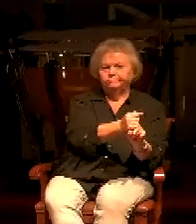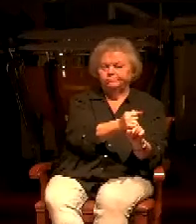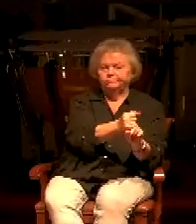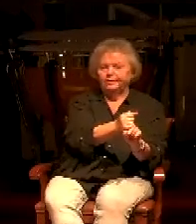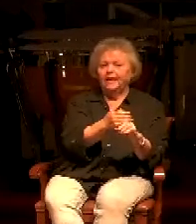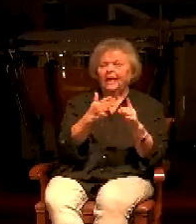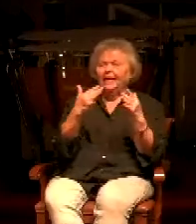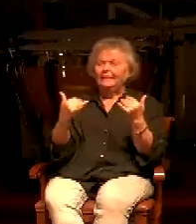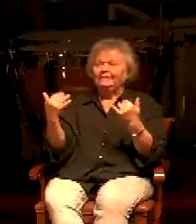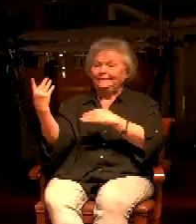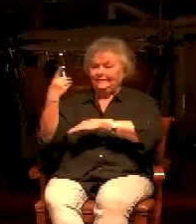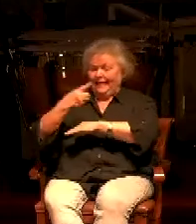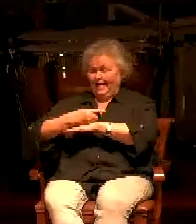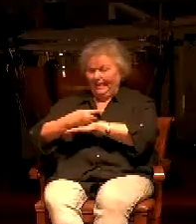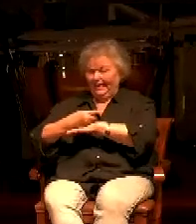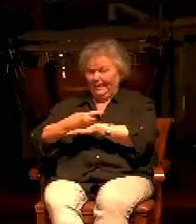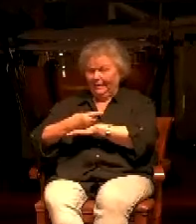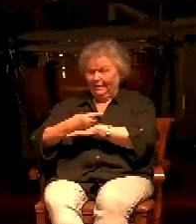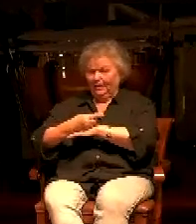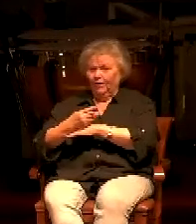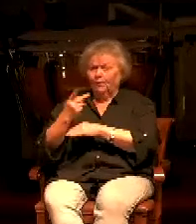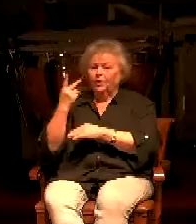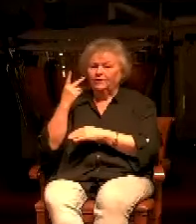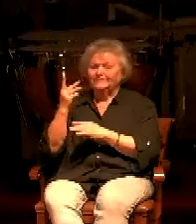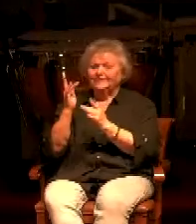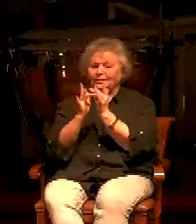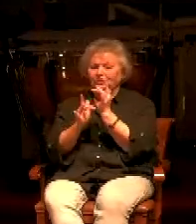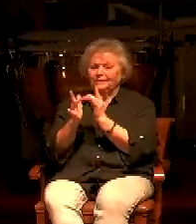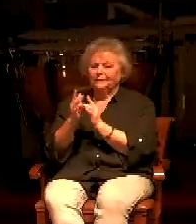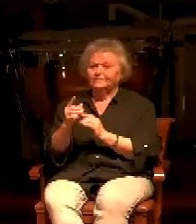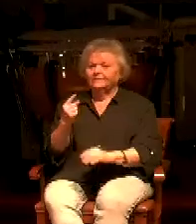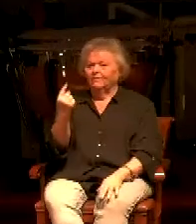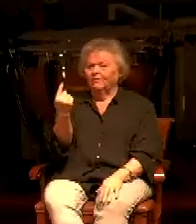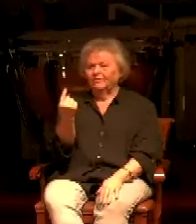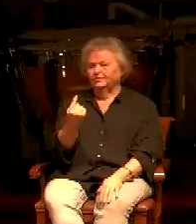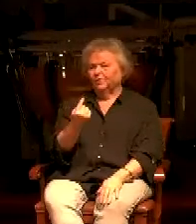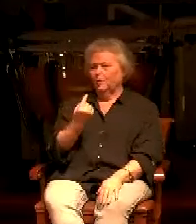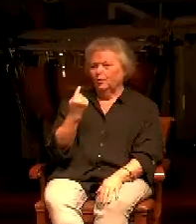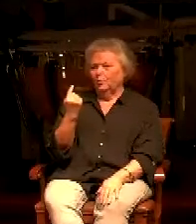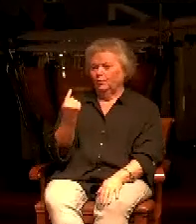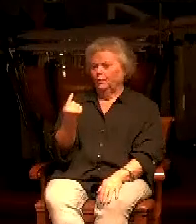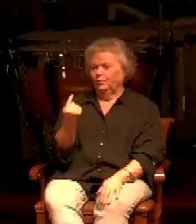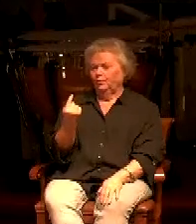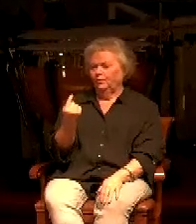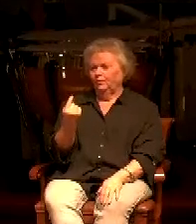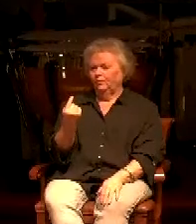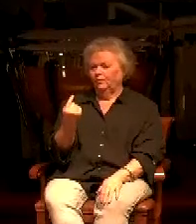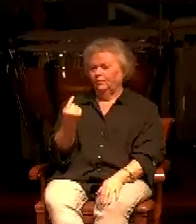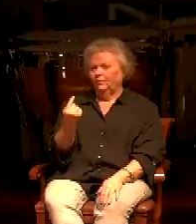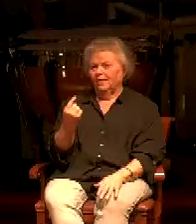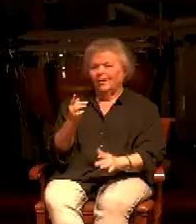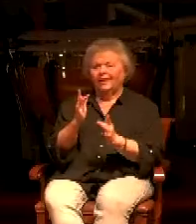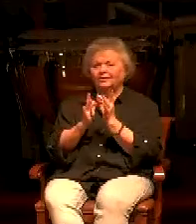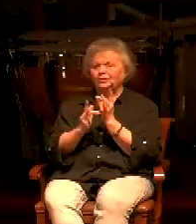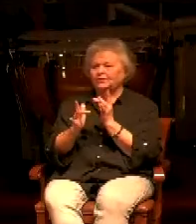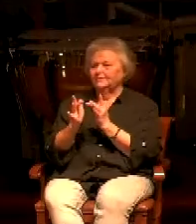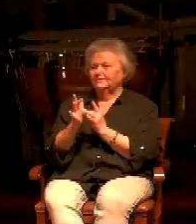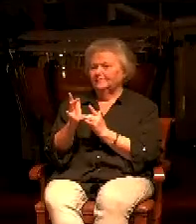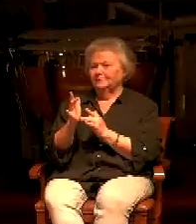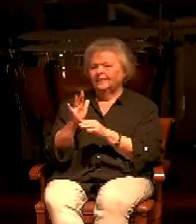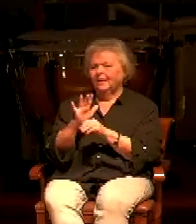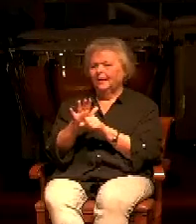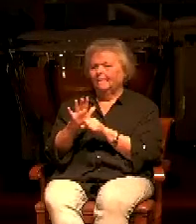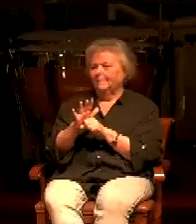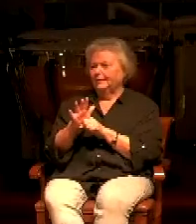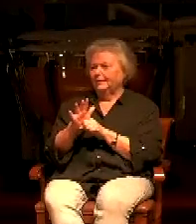on his way to the cross, becomes more and more and more alone. That he's totally by himself. That he alone